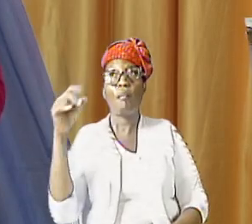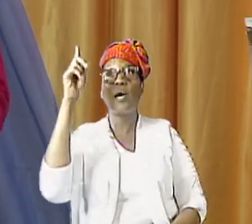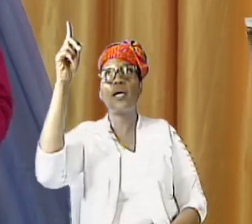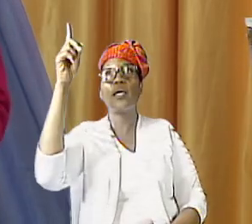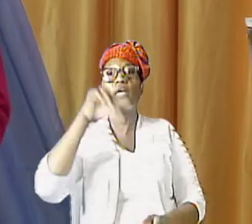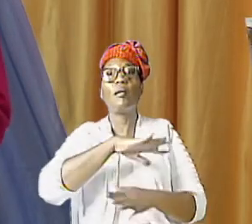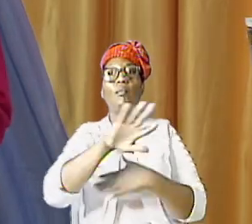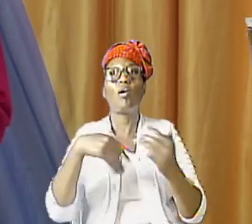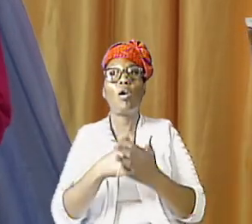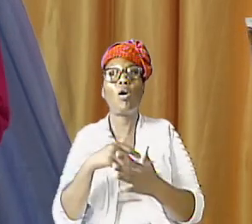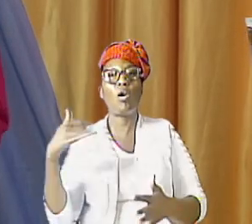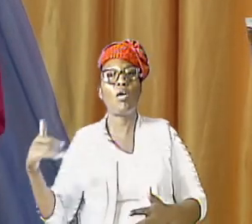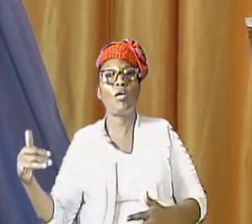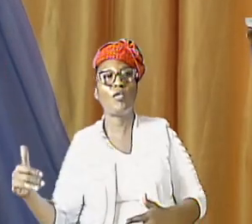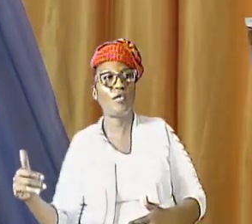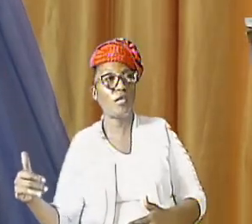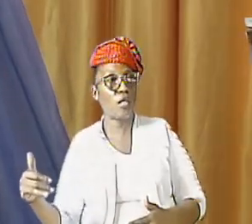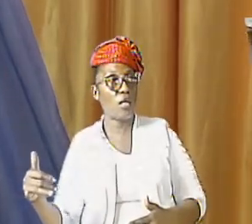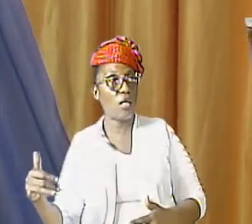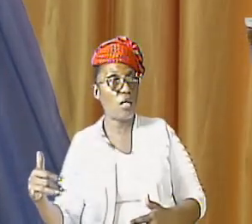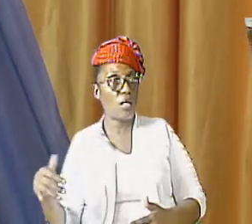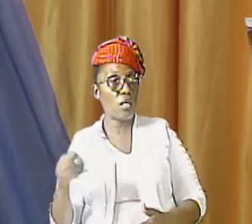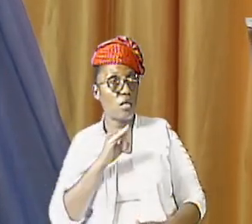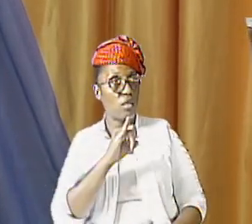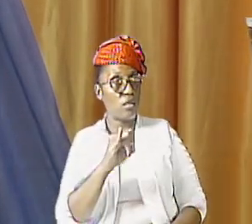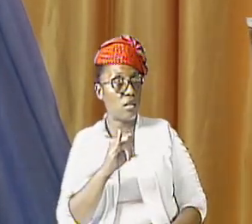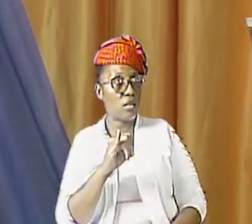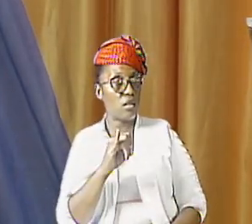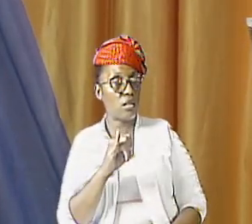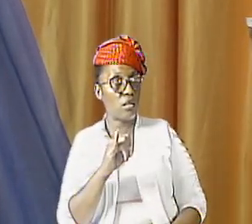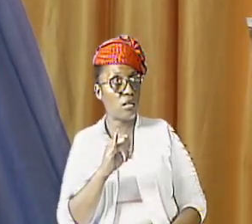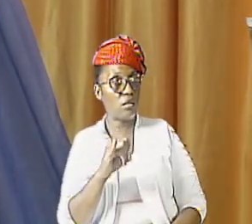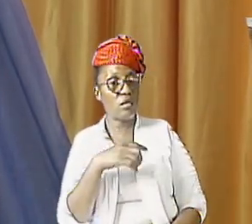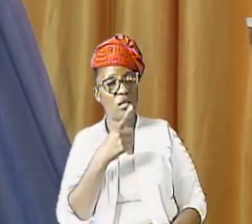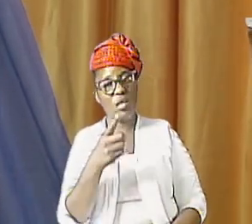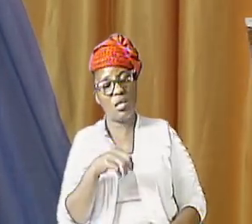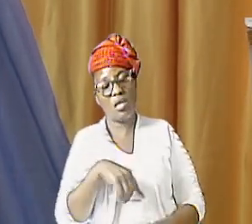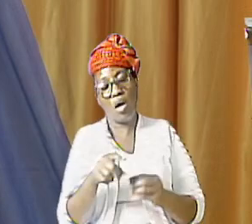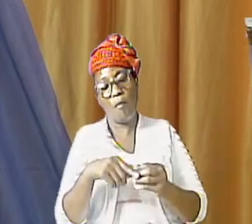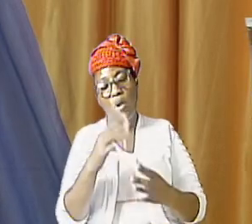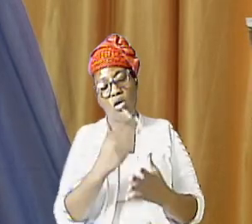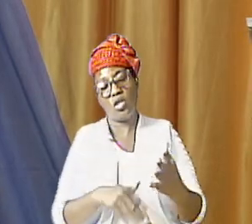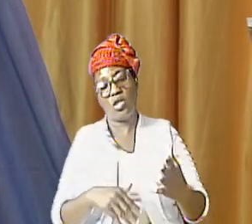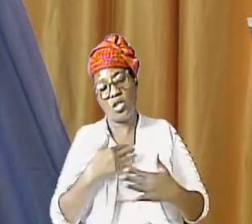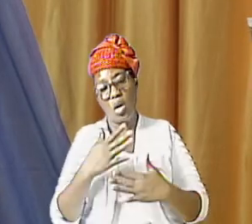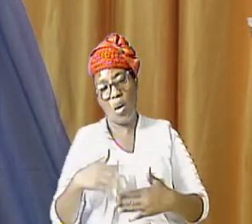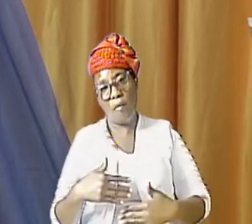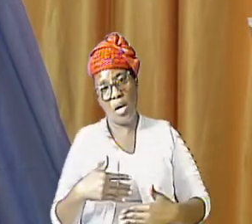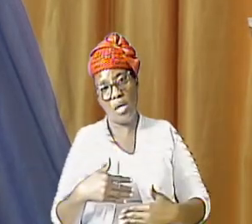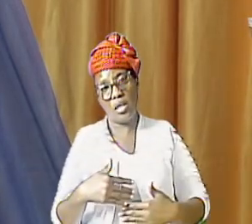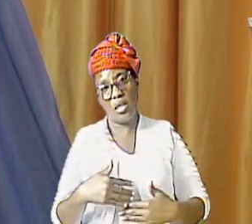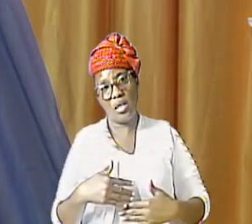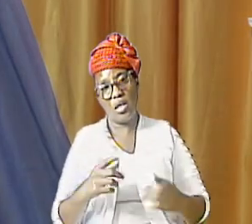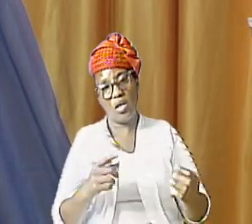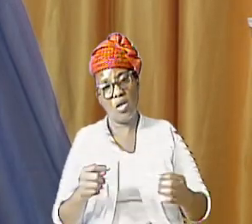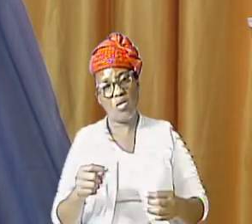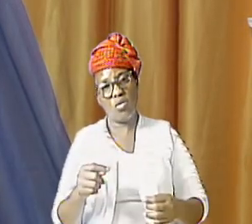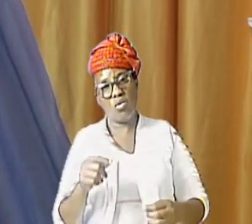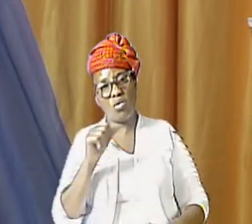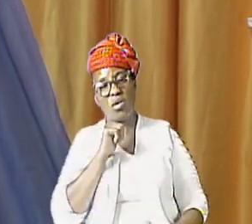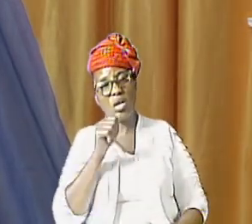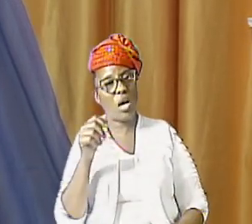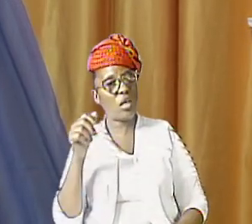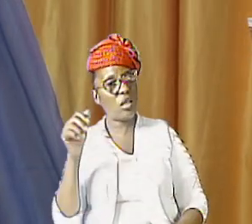by him all things consist. So if you're saying that about somebody, doesn't that sound